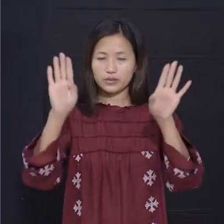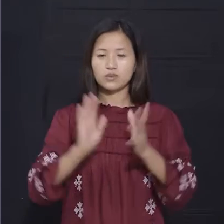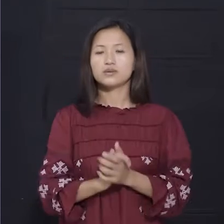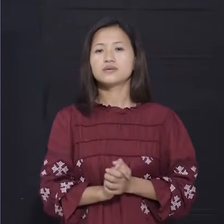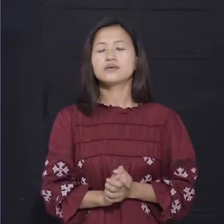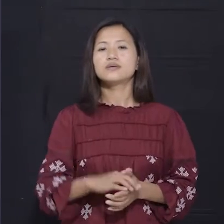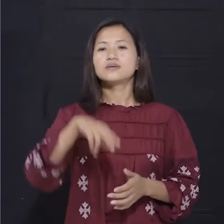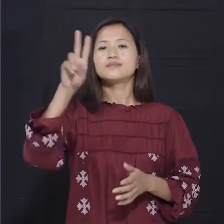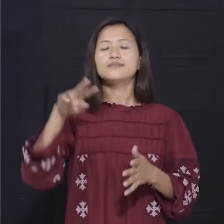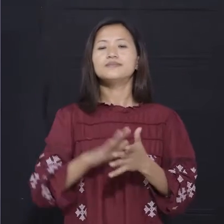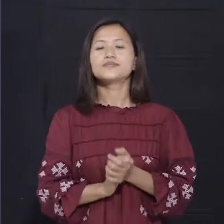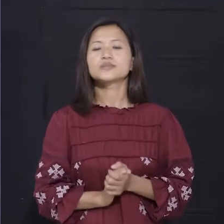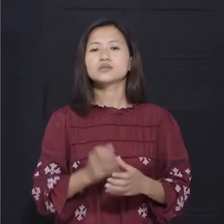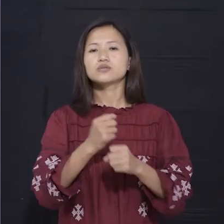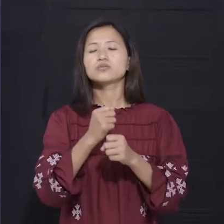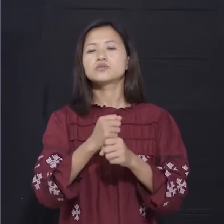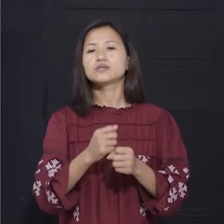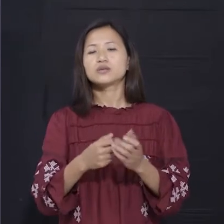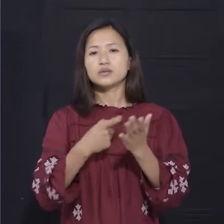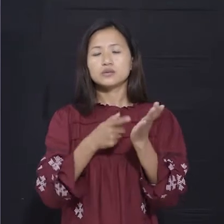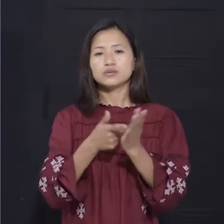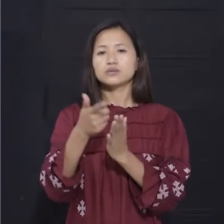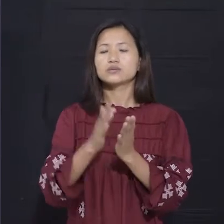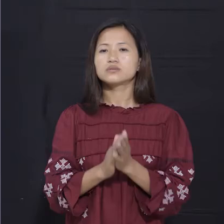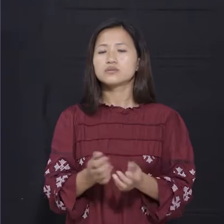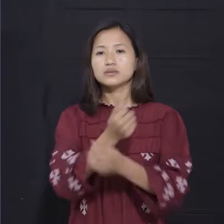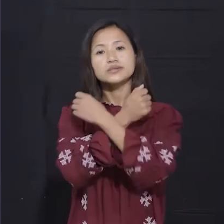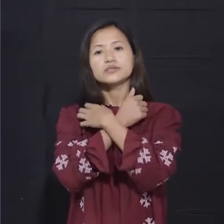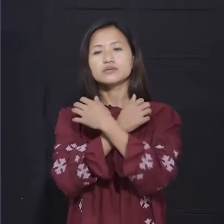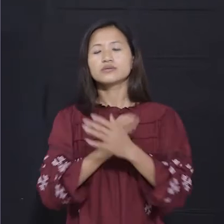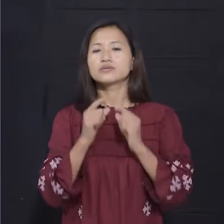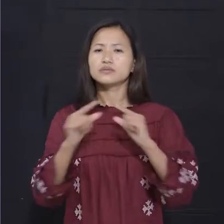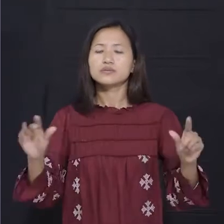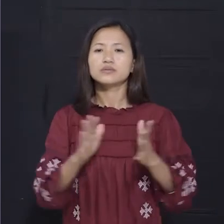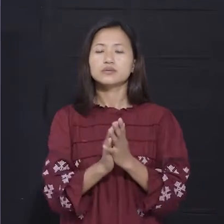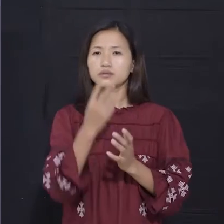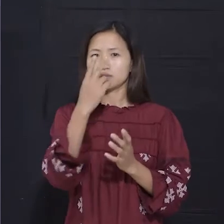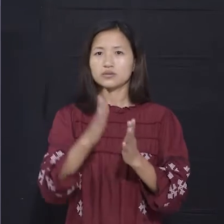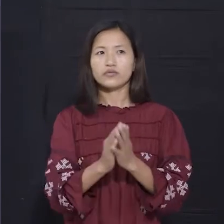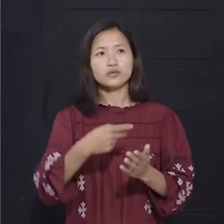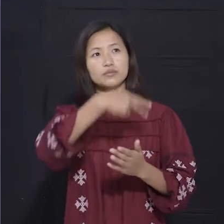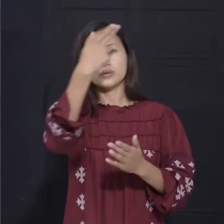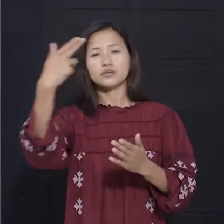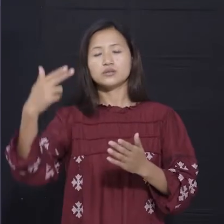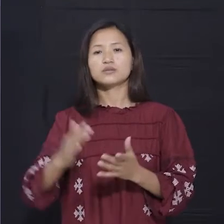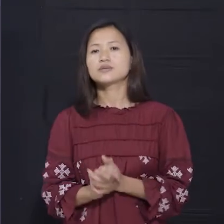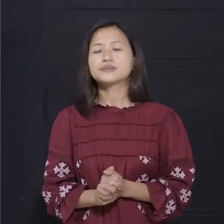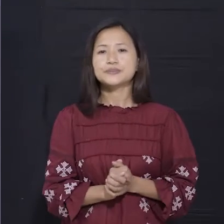the Gupta rulers, they were great lovers of art and architecture, and we can see that from the paintings, from